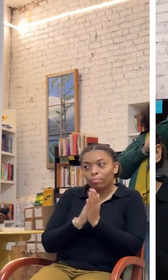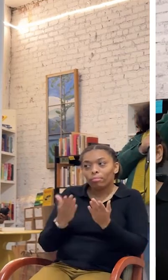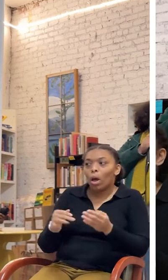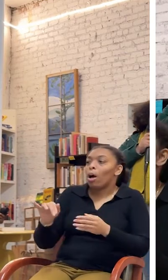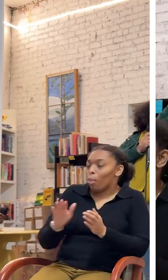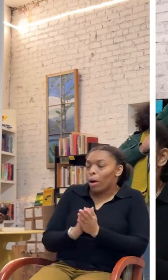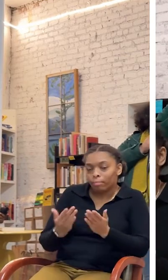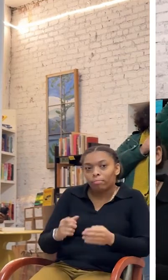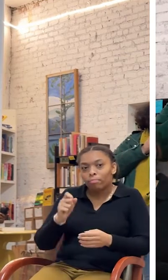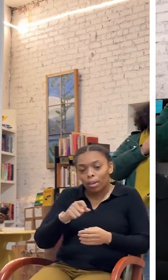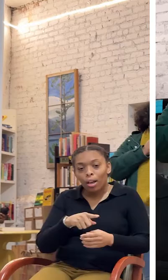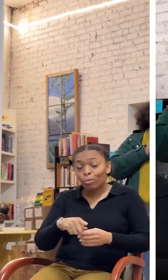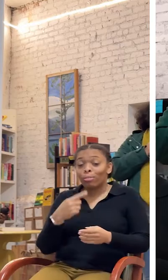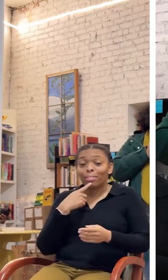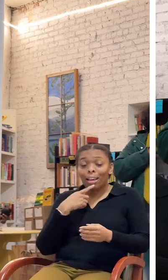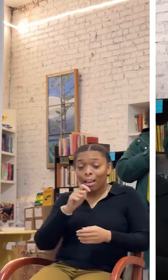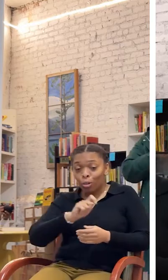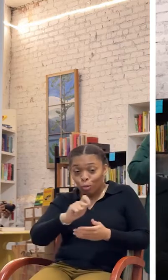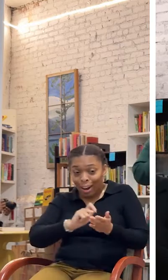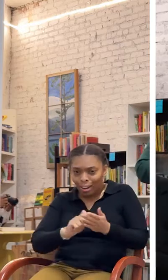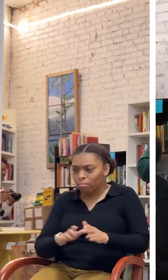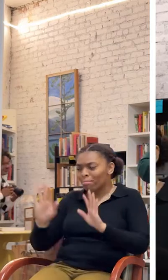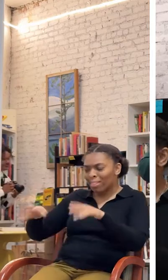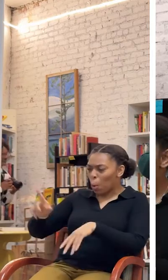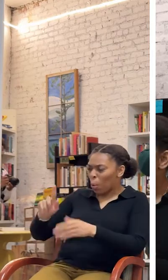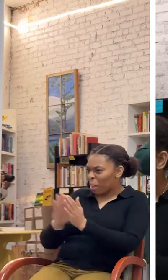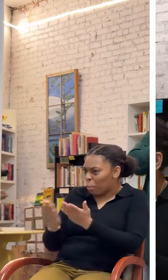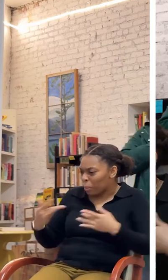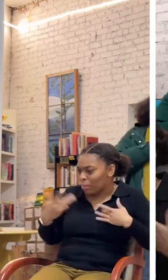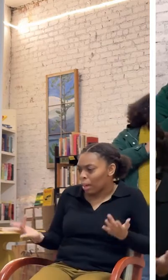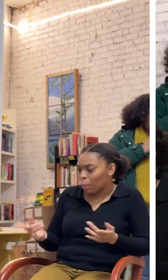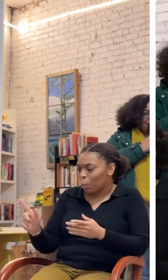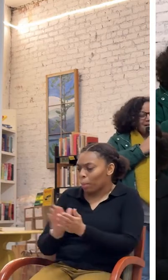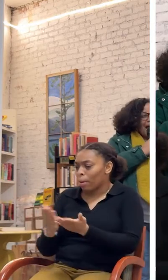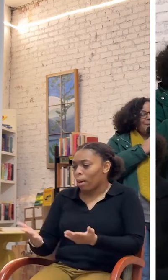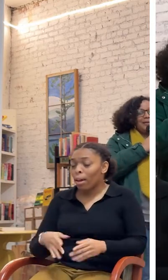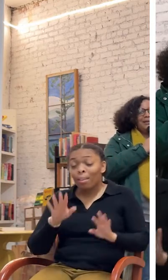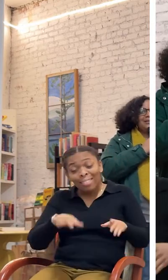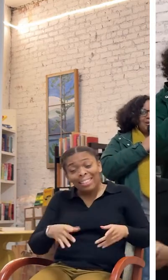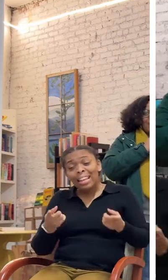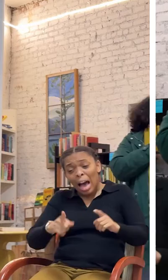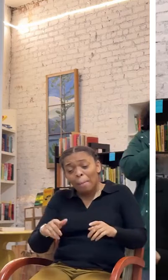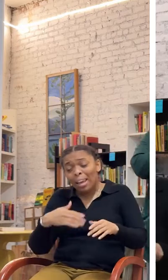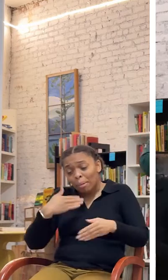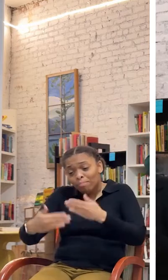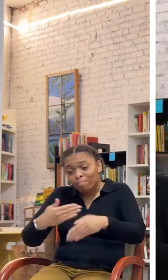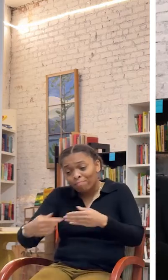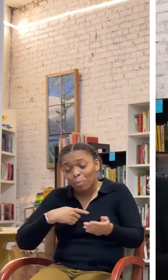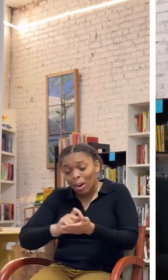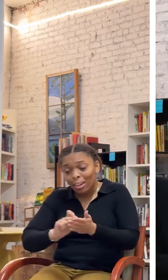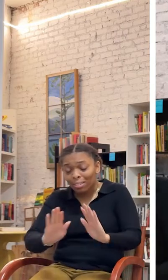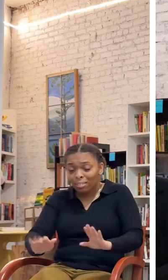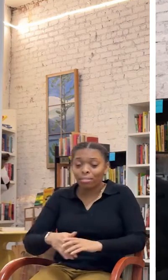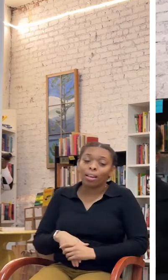Because once you tell me you're writing, I'm gonna be like, where's the book? What's going on? And you know, he would be like, it's happening, it's going, you